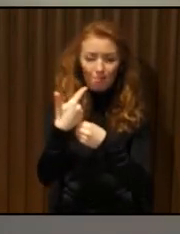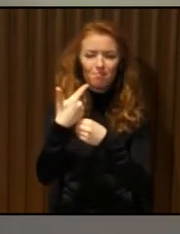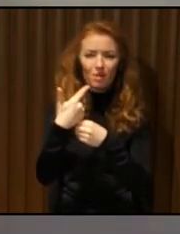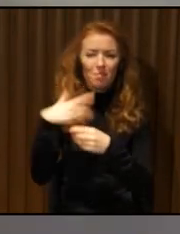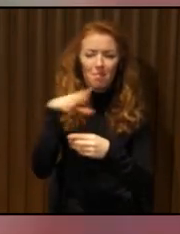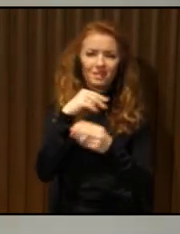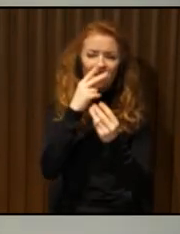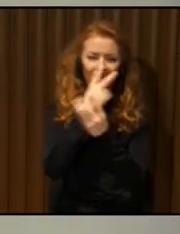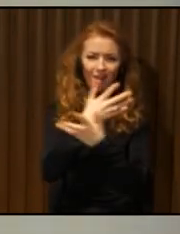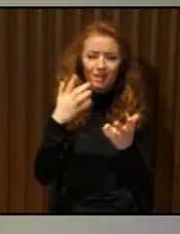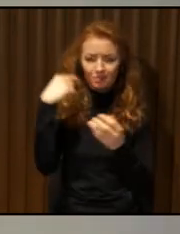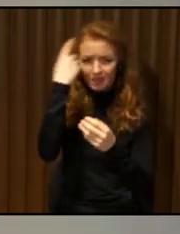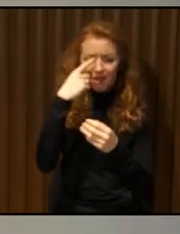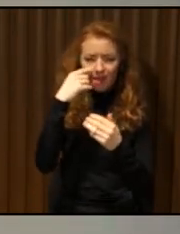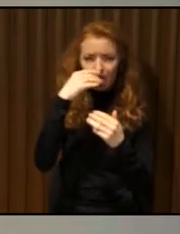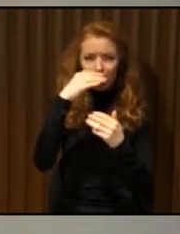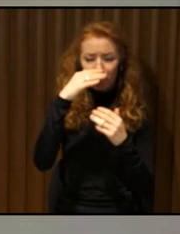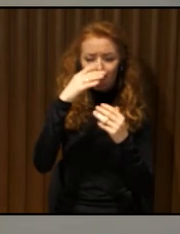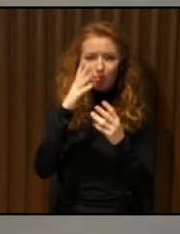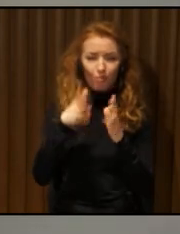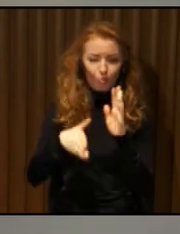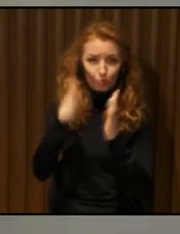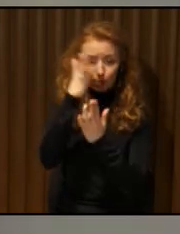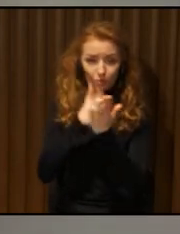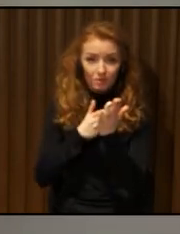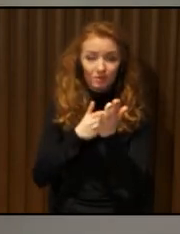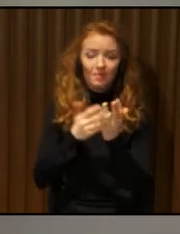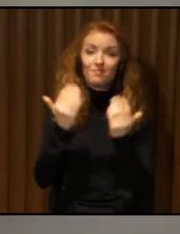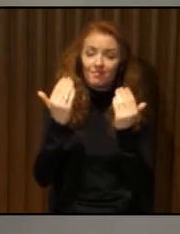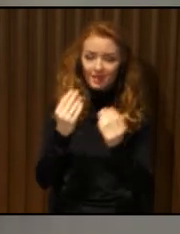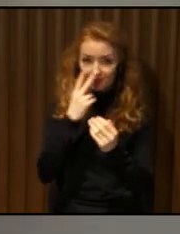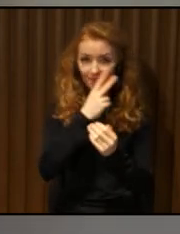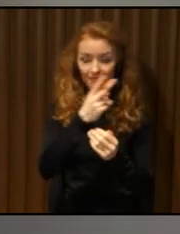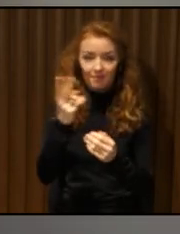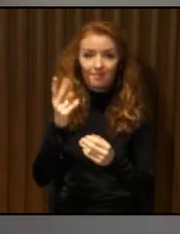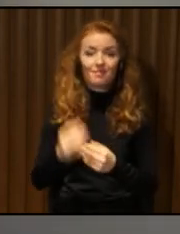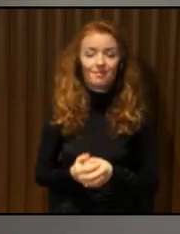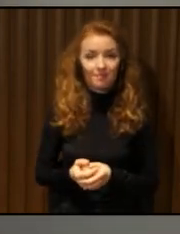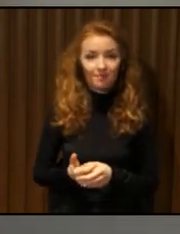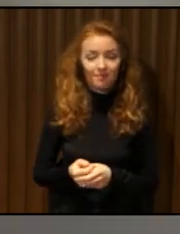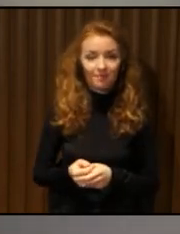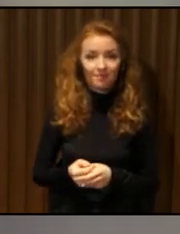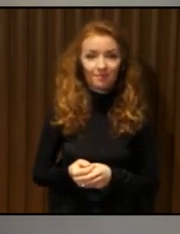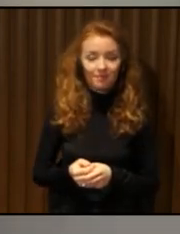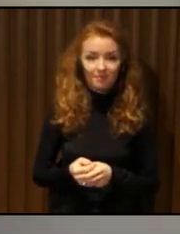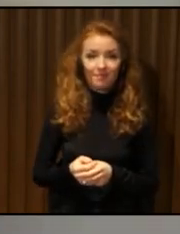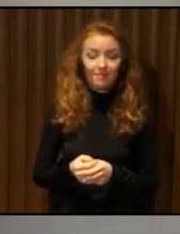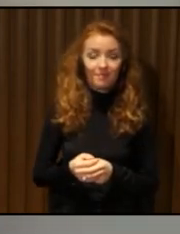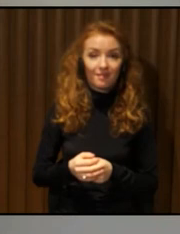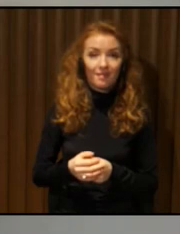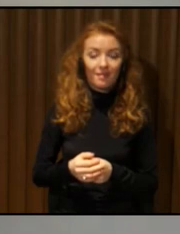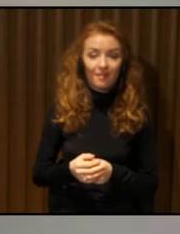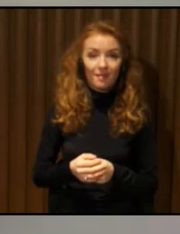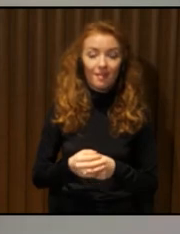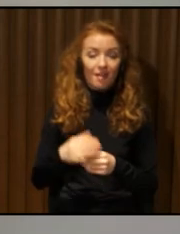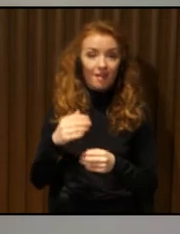better, just much, much better. Thank you, thank you. We want not that to... beautiful after a day of work, but ah, yes. Okay, well, anyway, they are.